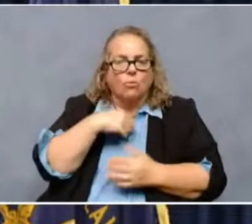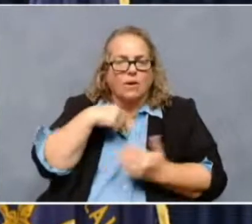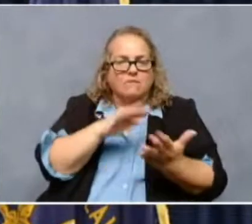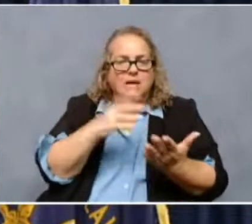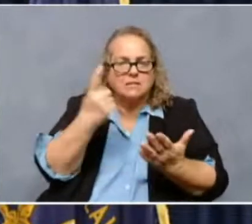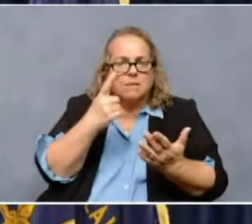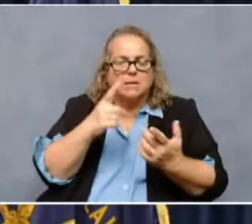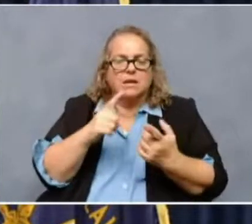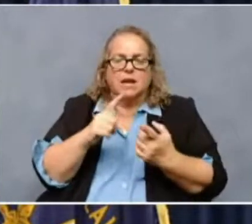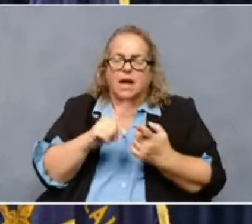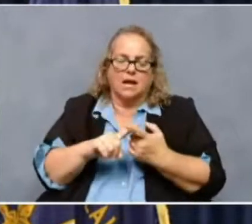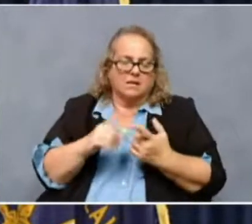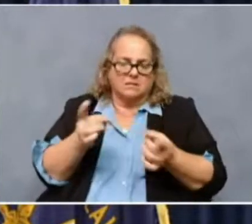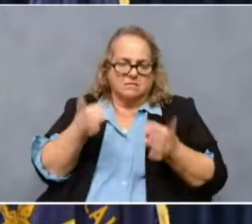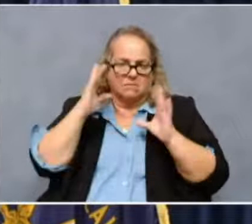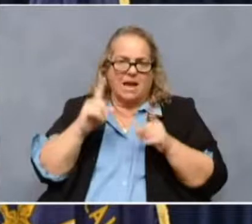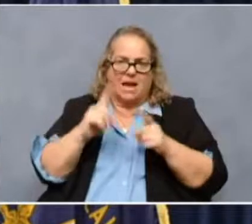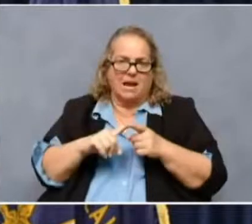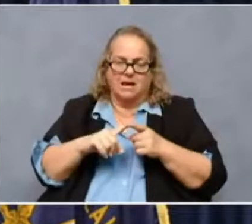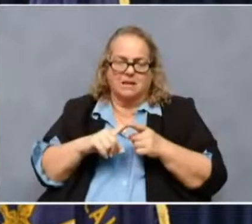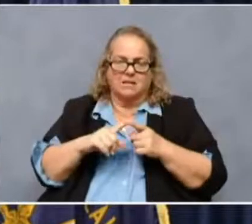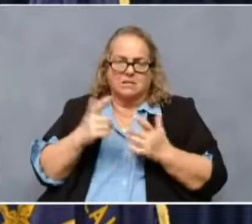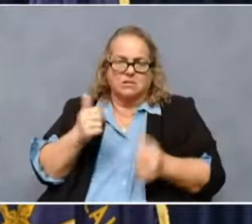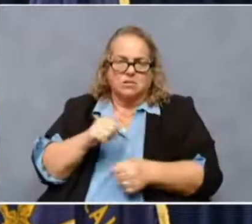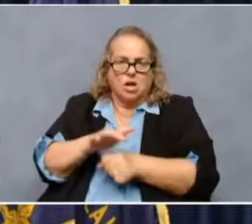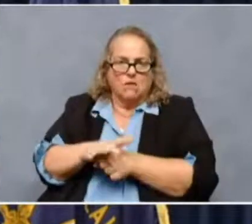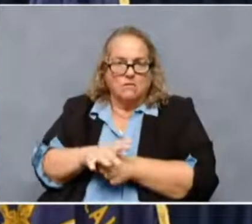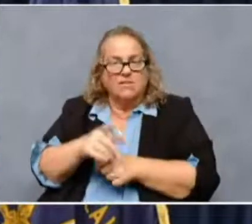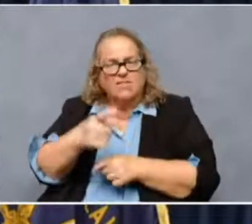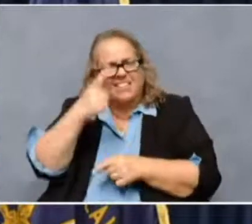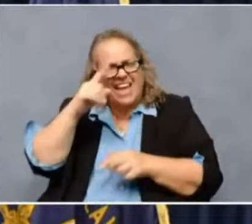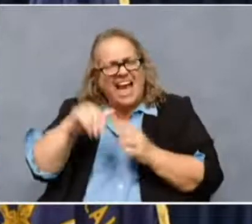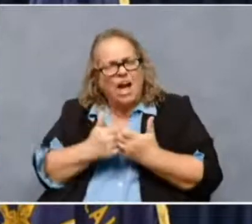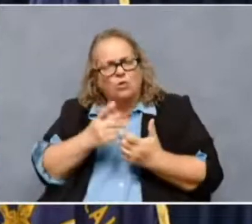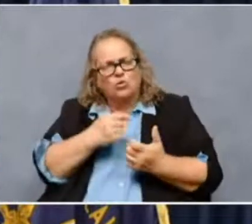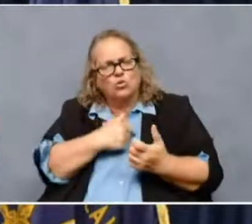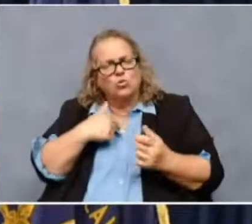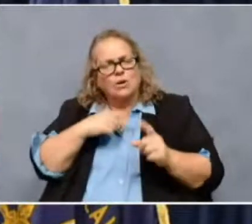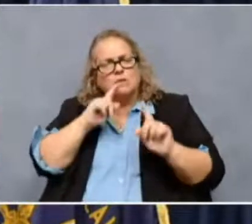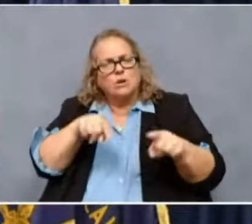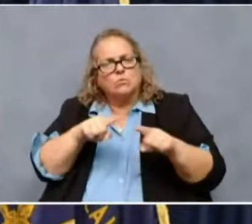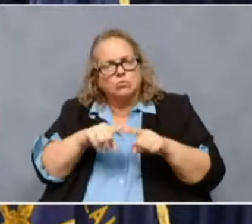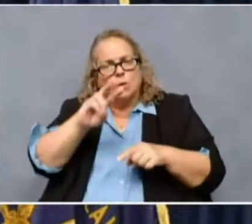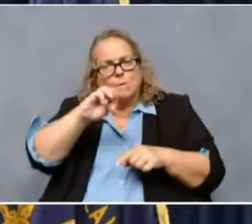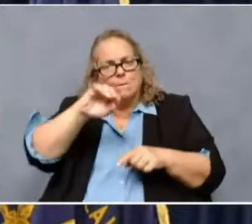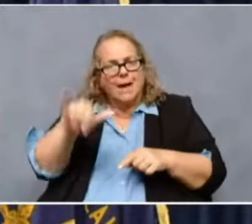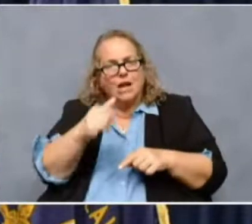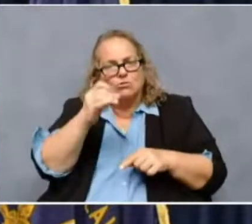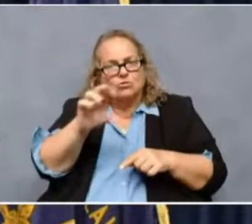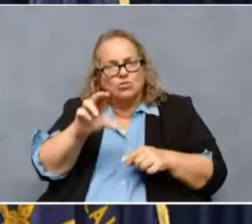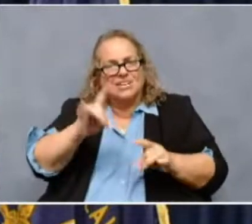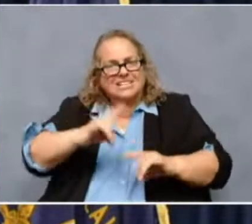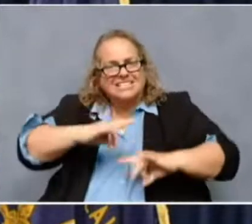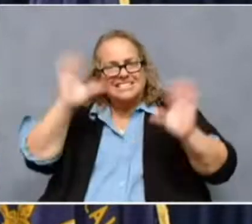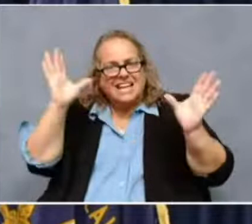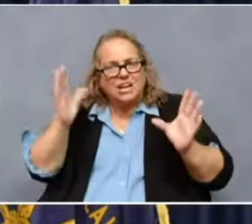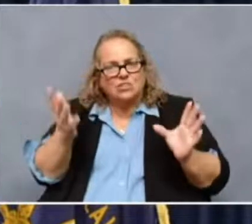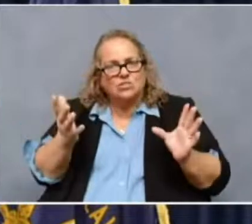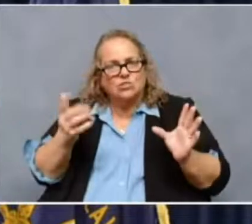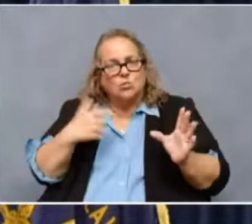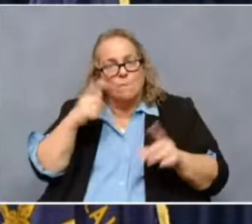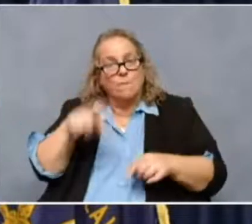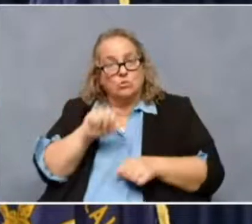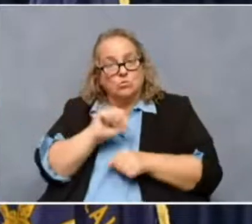as this. Because when we think about how we react to major disasters, we try to work to make sure our buildings can